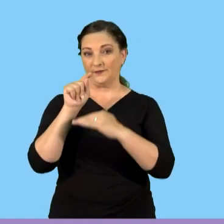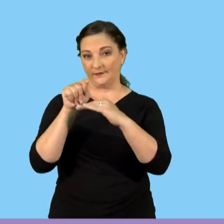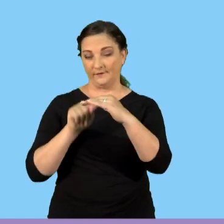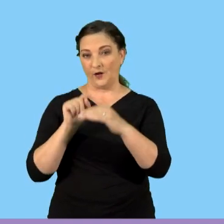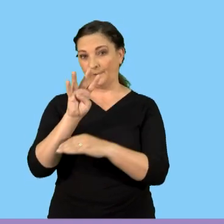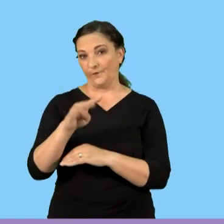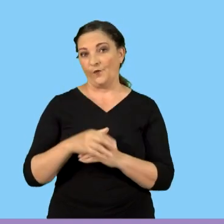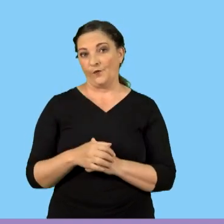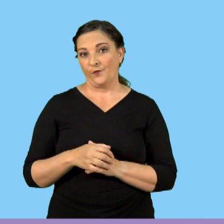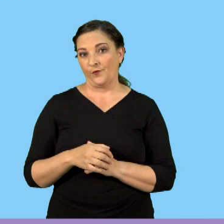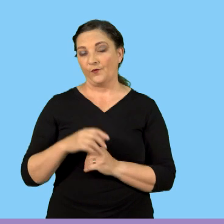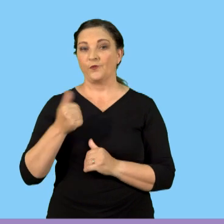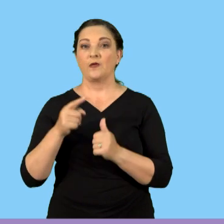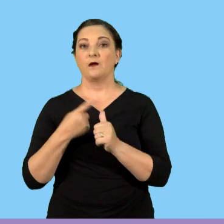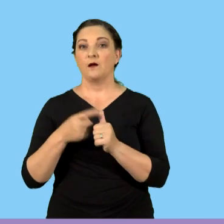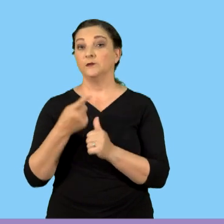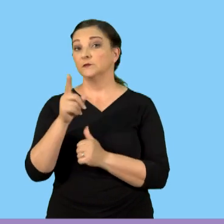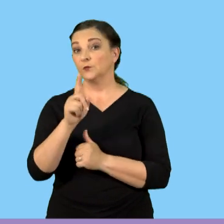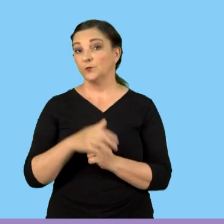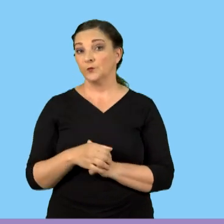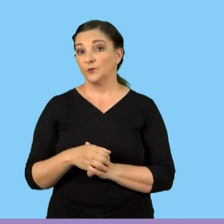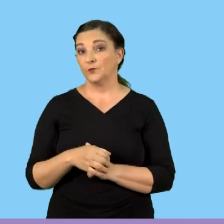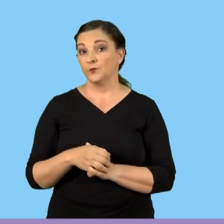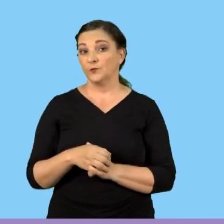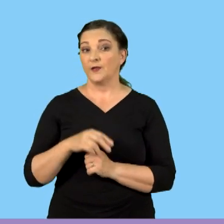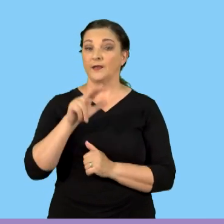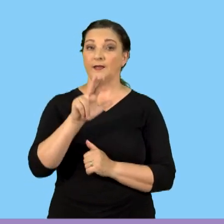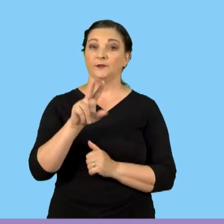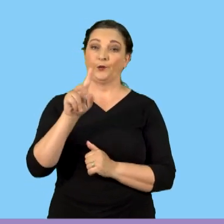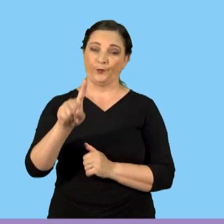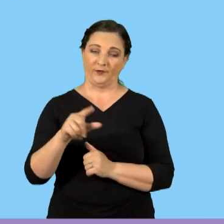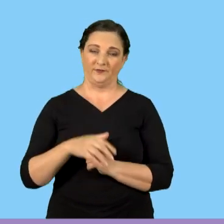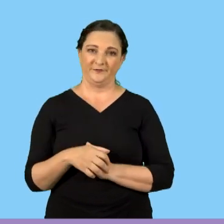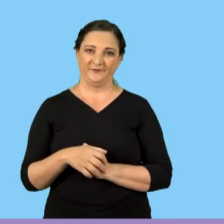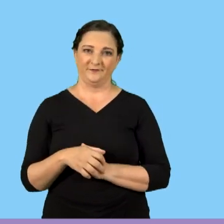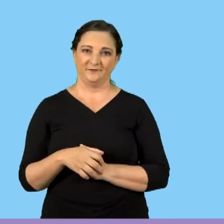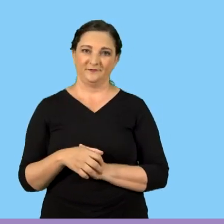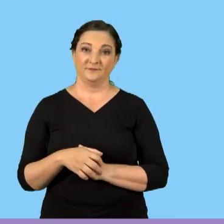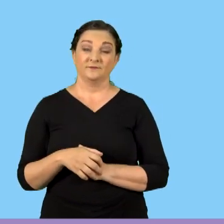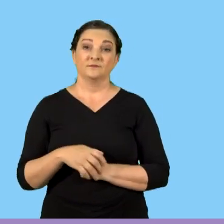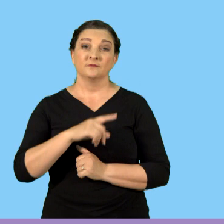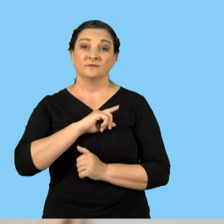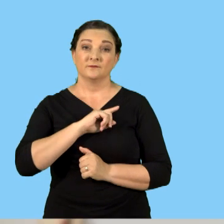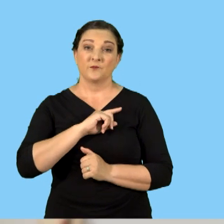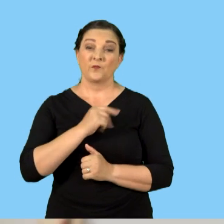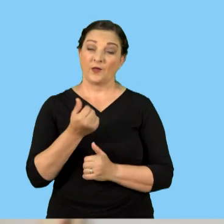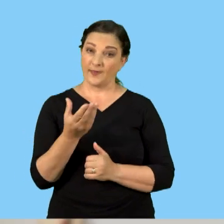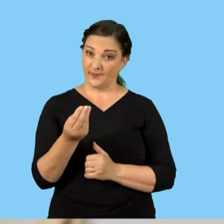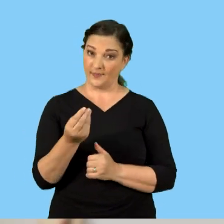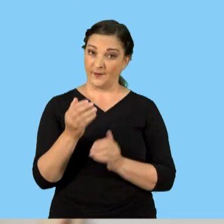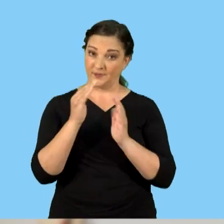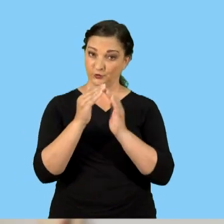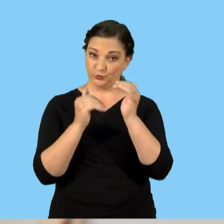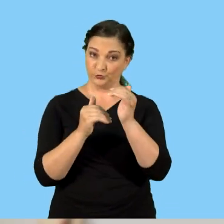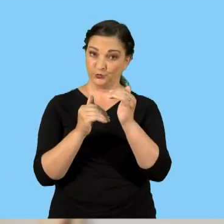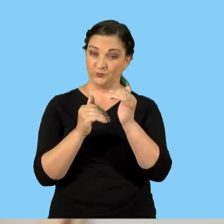divide 324 by 4, that is going to give us an answer of 81. So that means that a